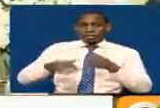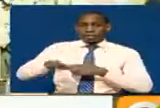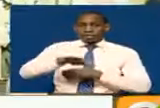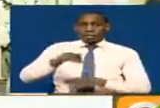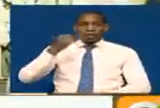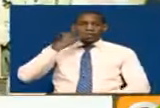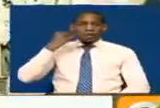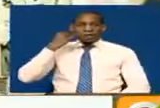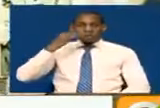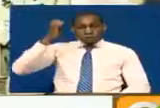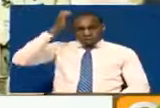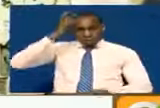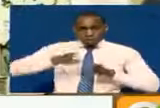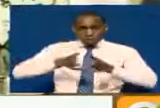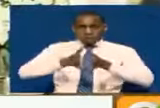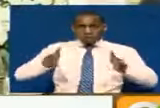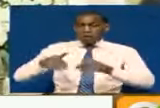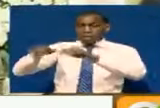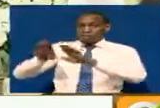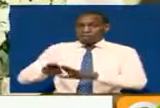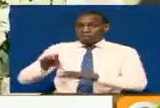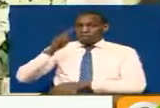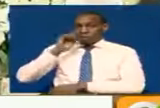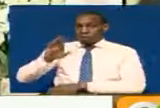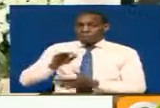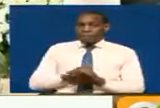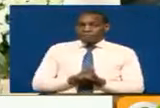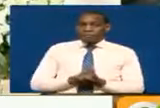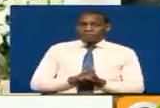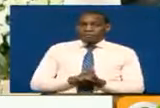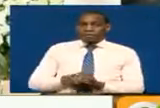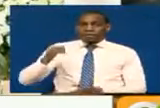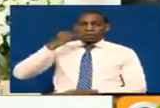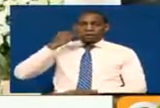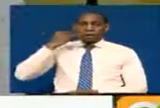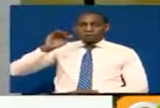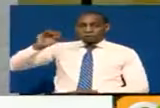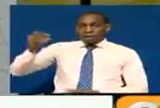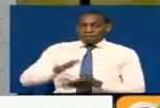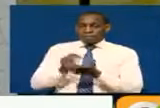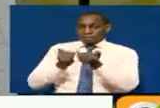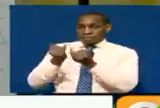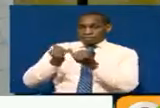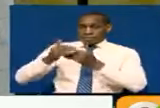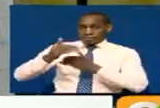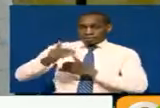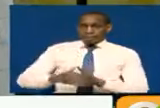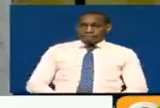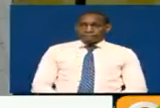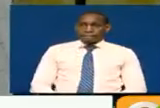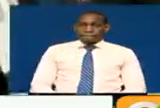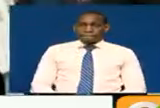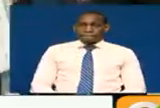the Nakuru-Eldoret Highway. He'll be laid to rest at his home in Marioshoni in Nakuru County this Saturday.